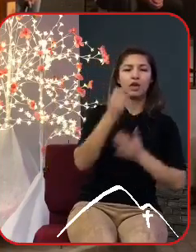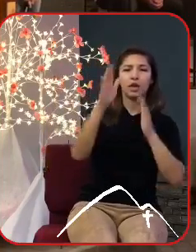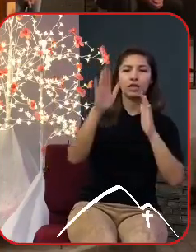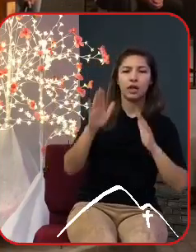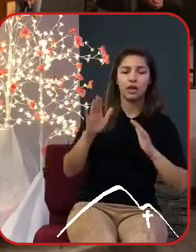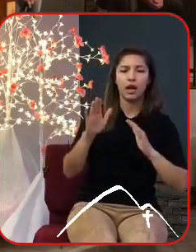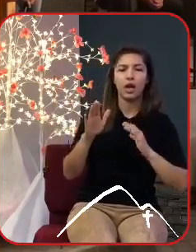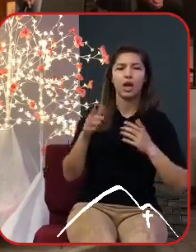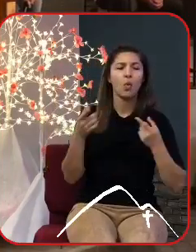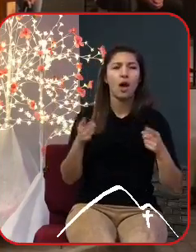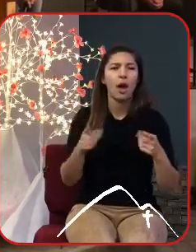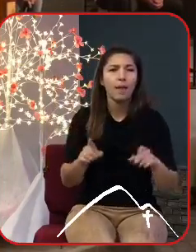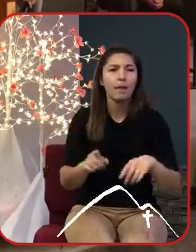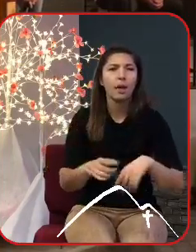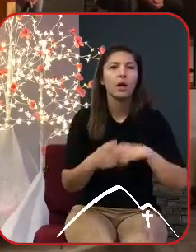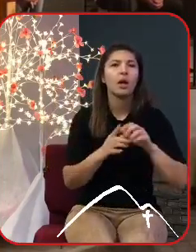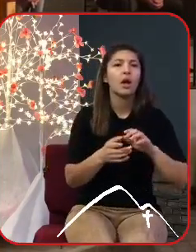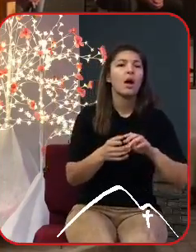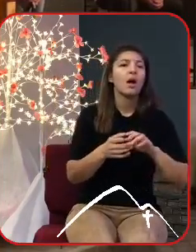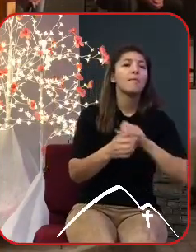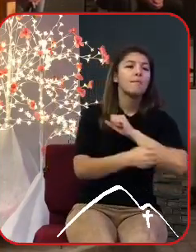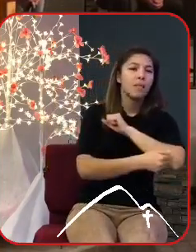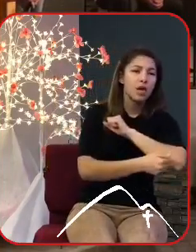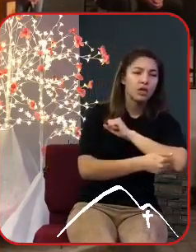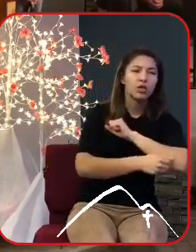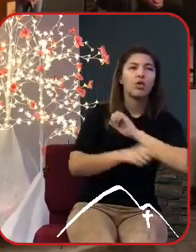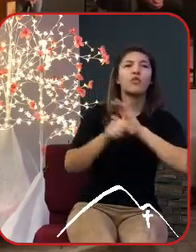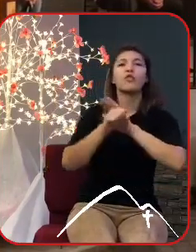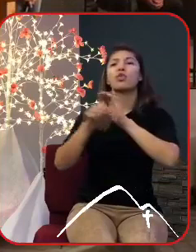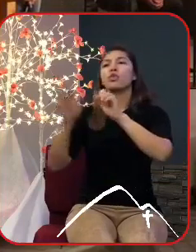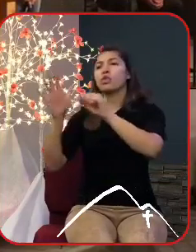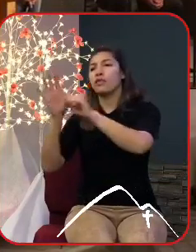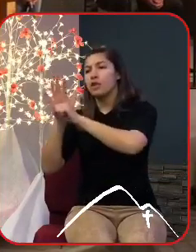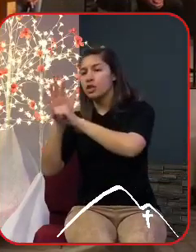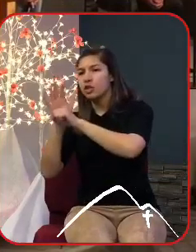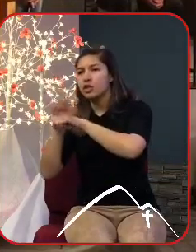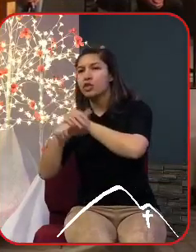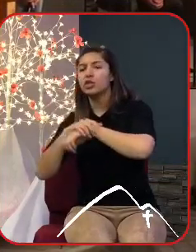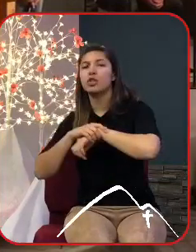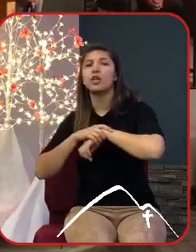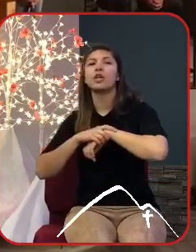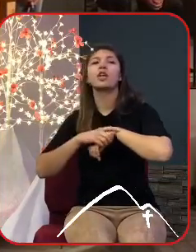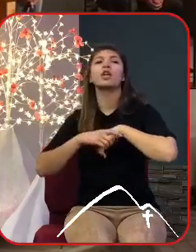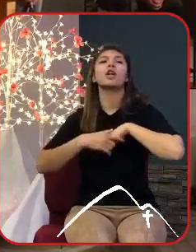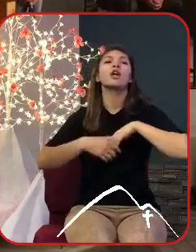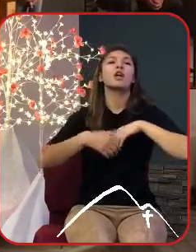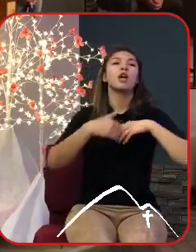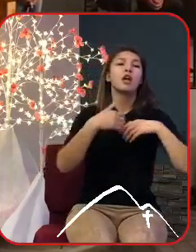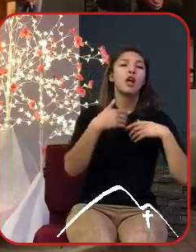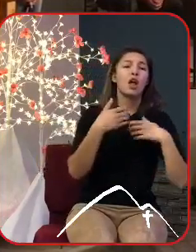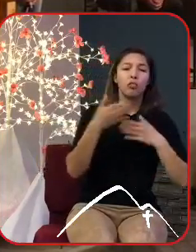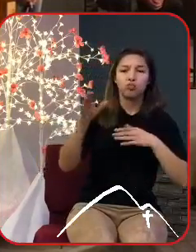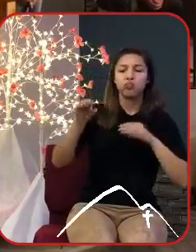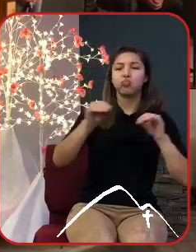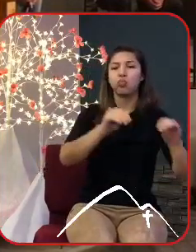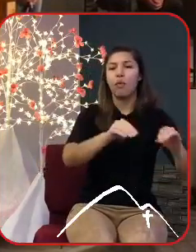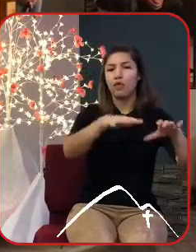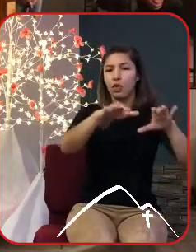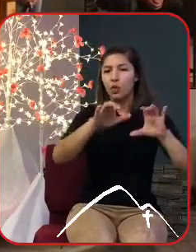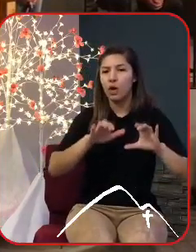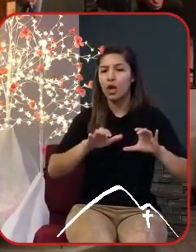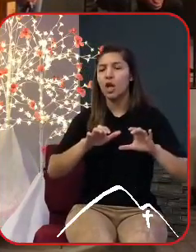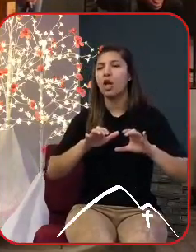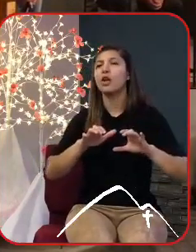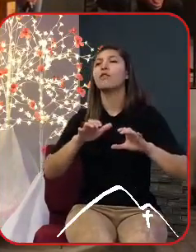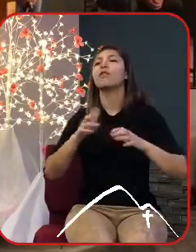at the crucifixion, the day of unleavened bread in the grave, and then the